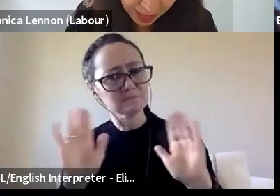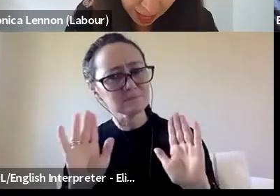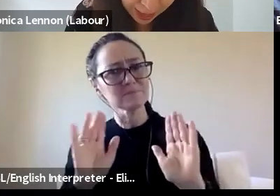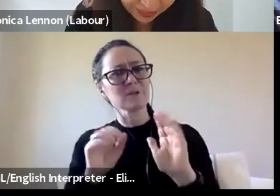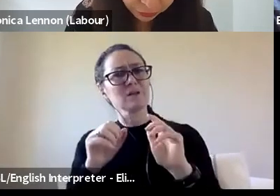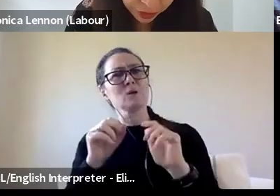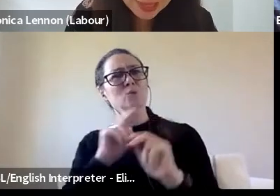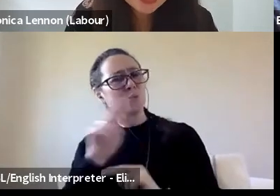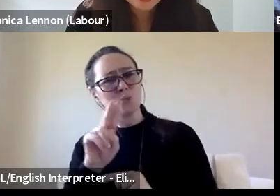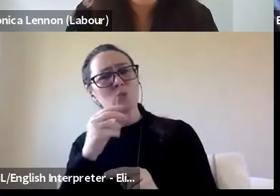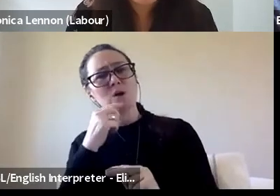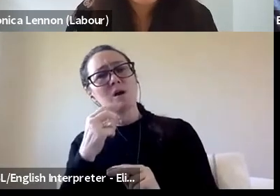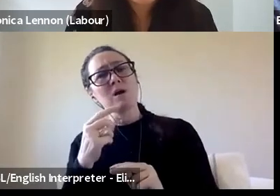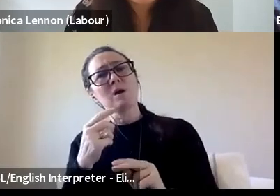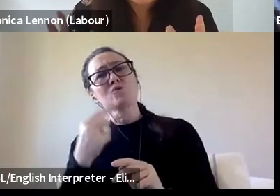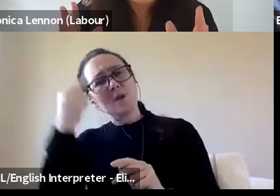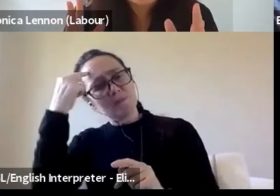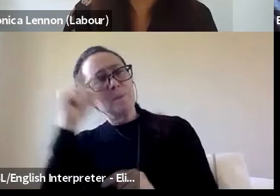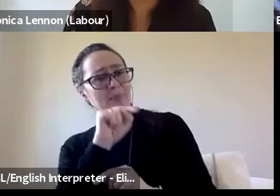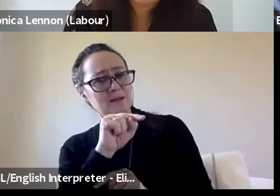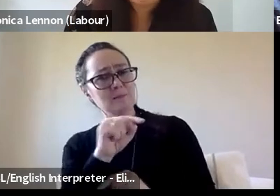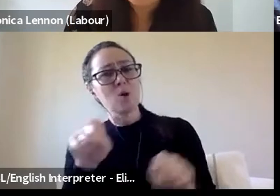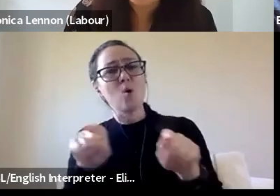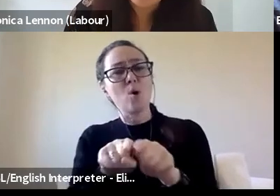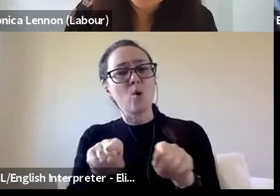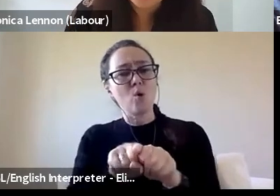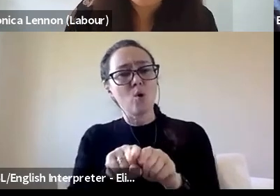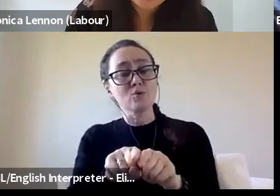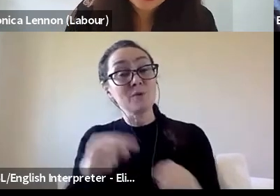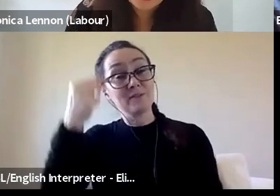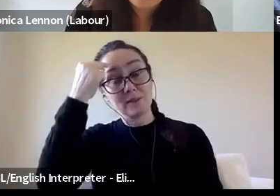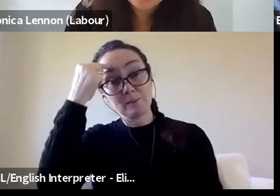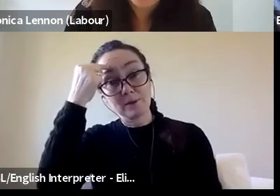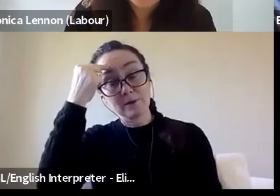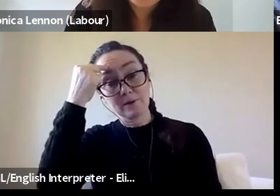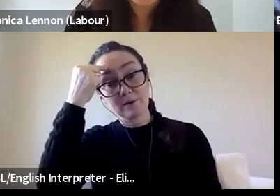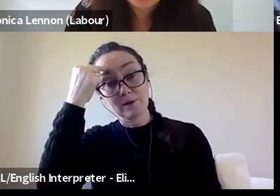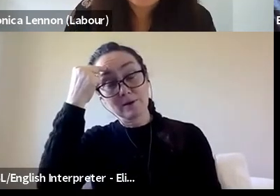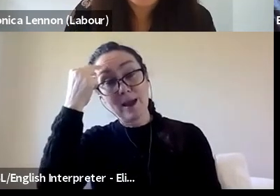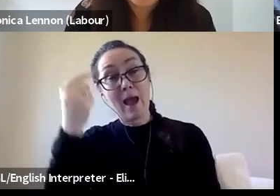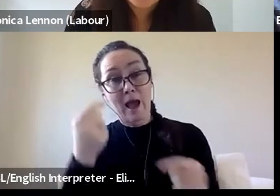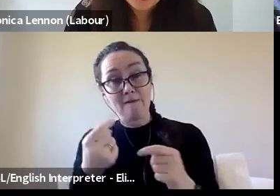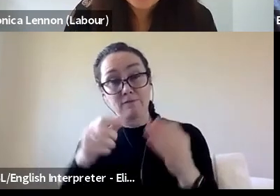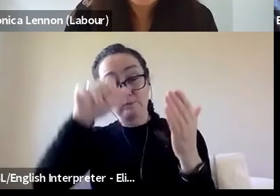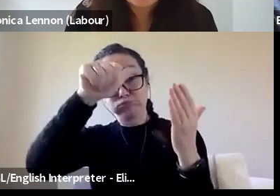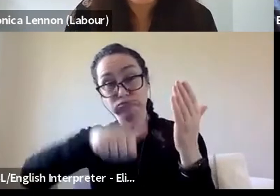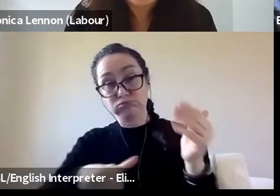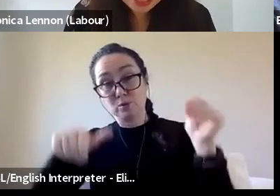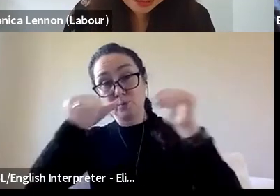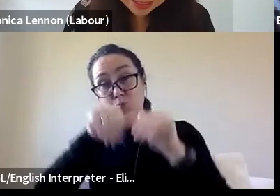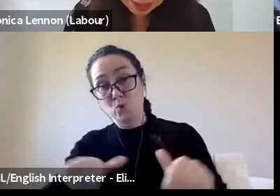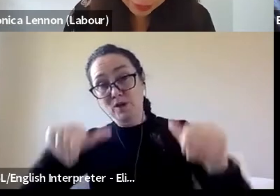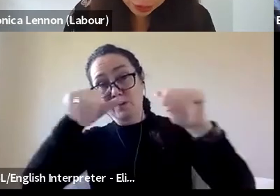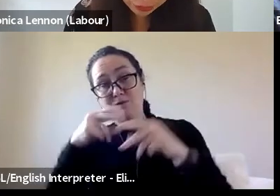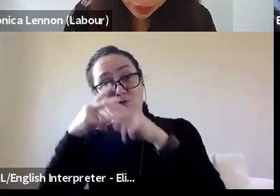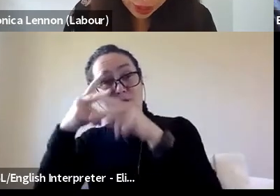mentioned. But I think for me, it's how we get through that backlog of care. It's going to be so challenging. And again, if I can